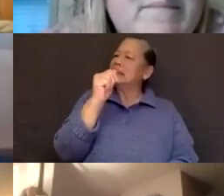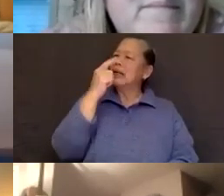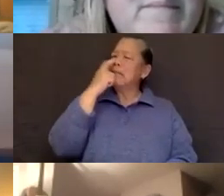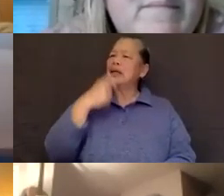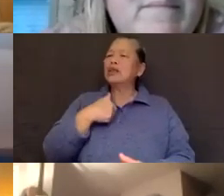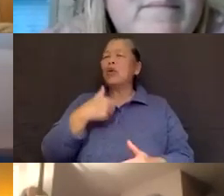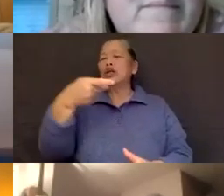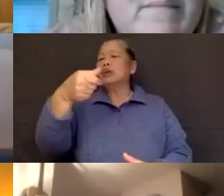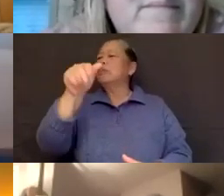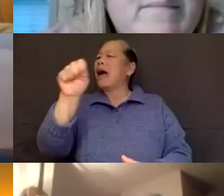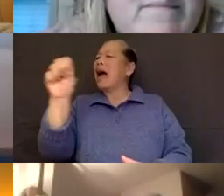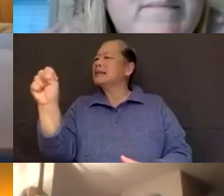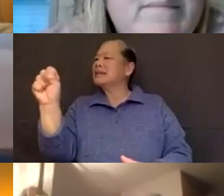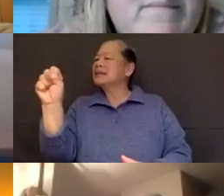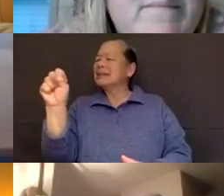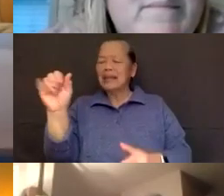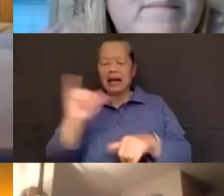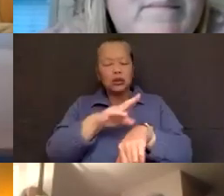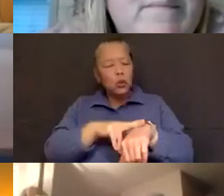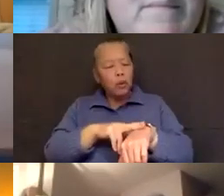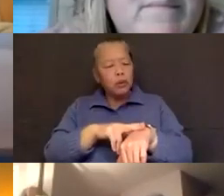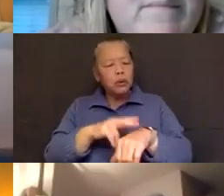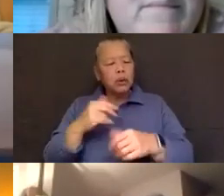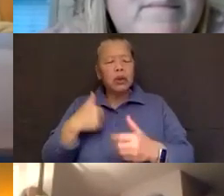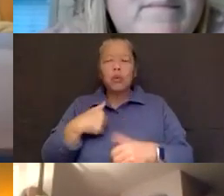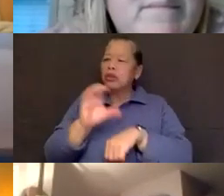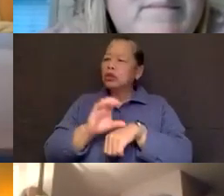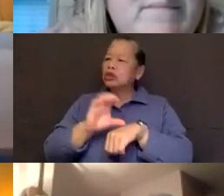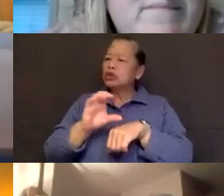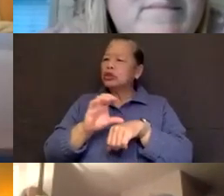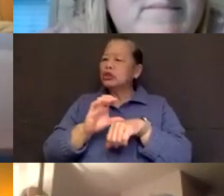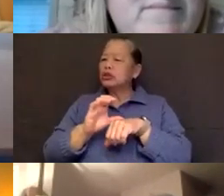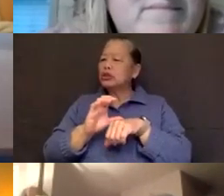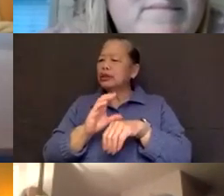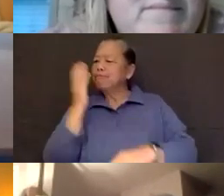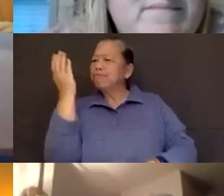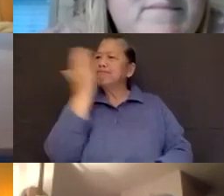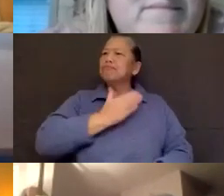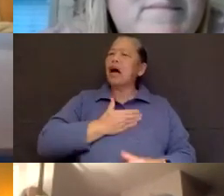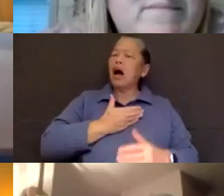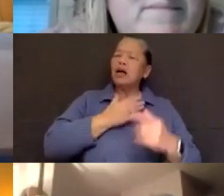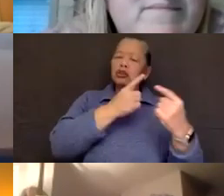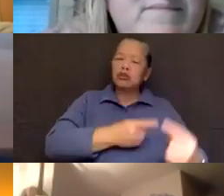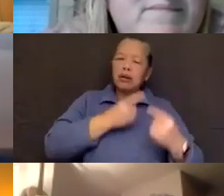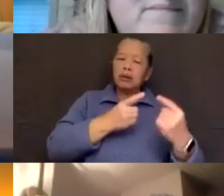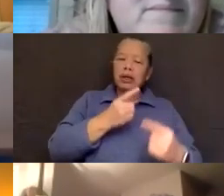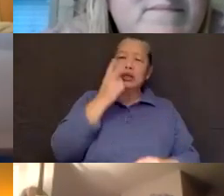the church to get past our own struggles and see us as somebody else.